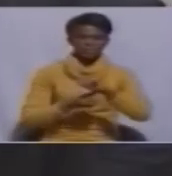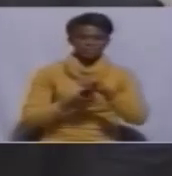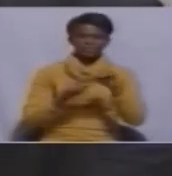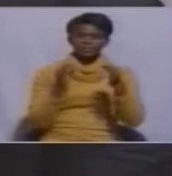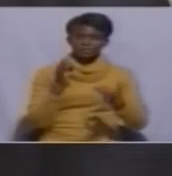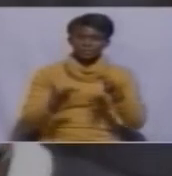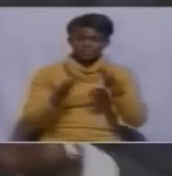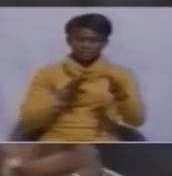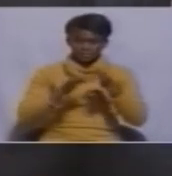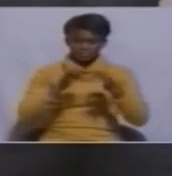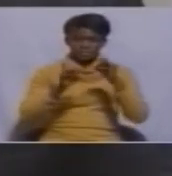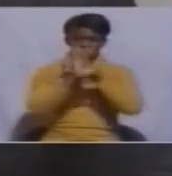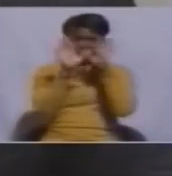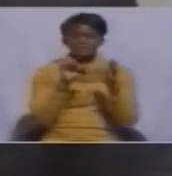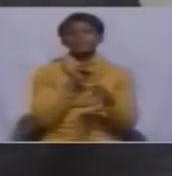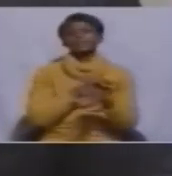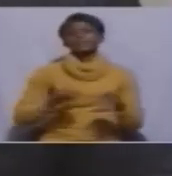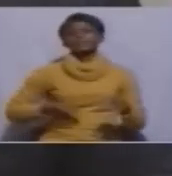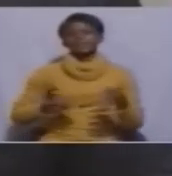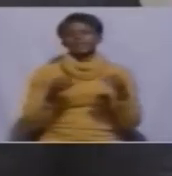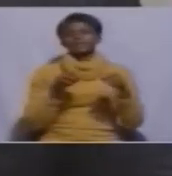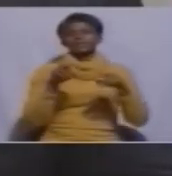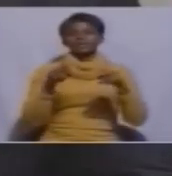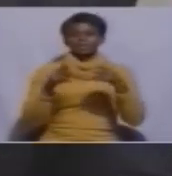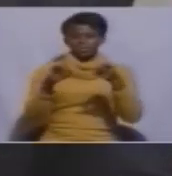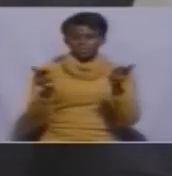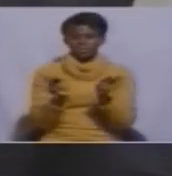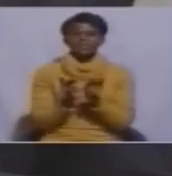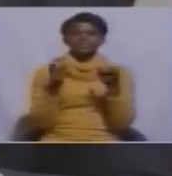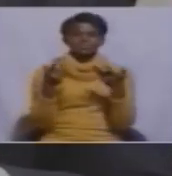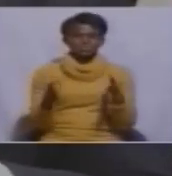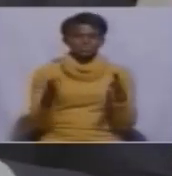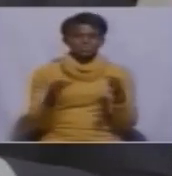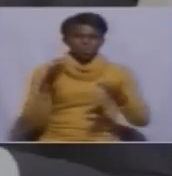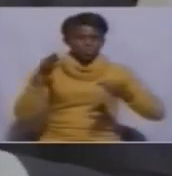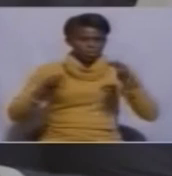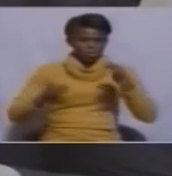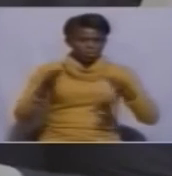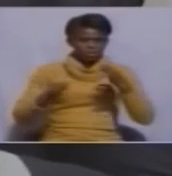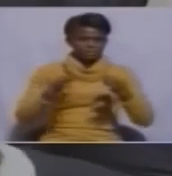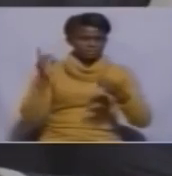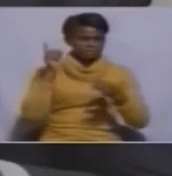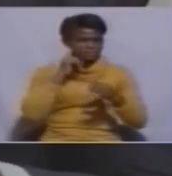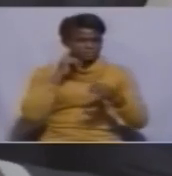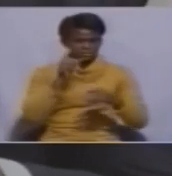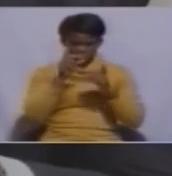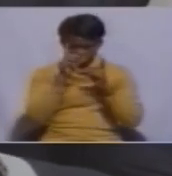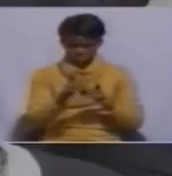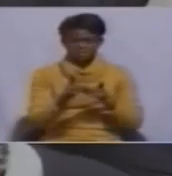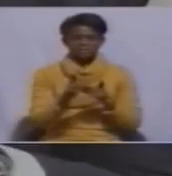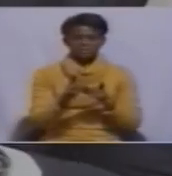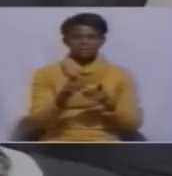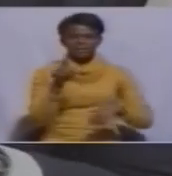justified, then such a member will lose the seat. If the court, after hearing the matter, decides that